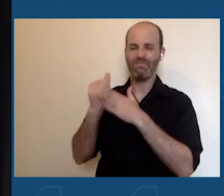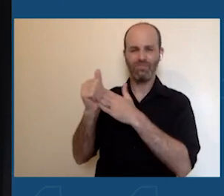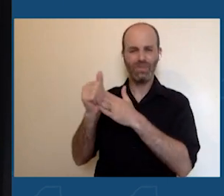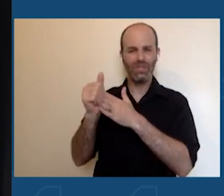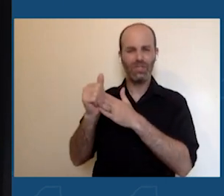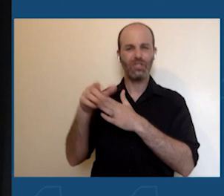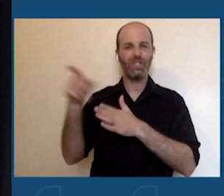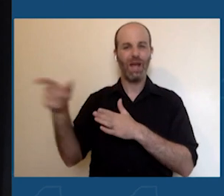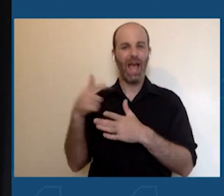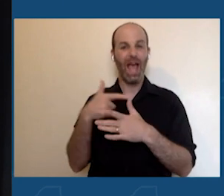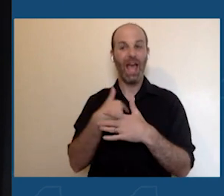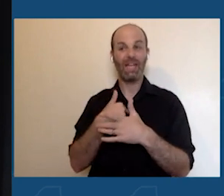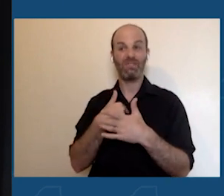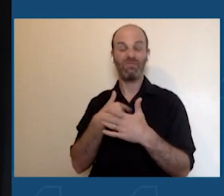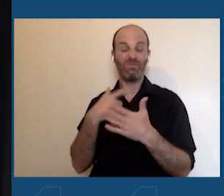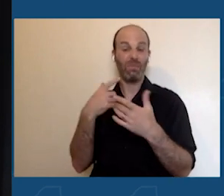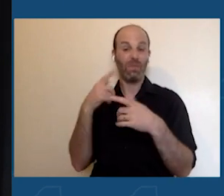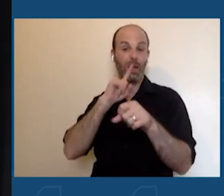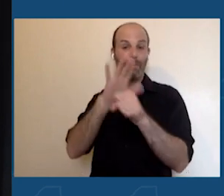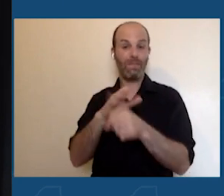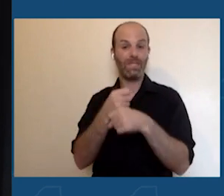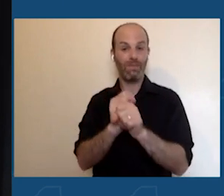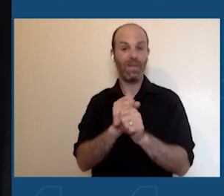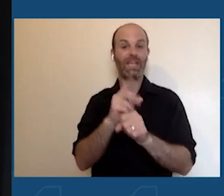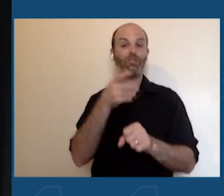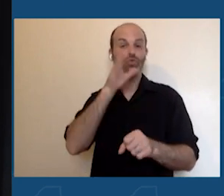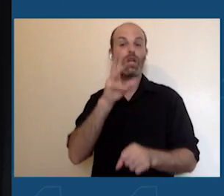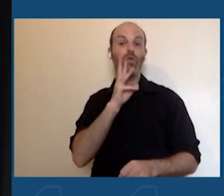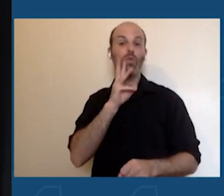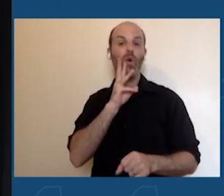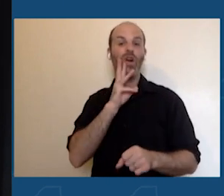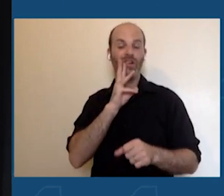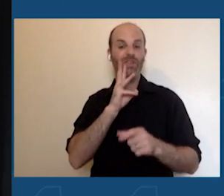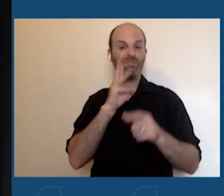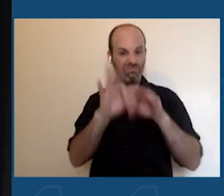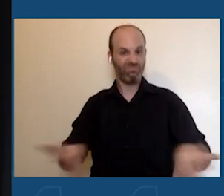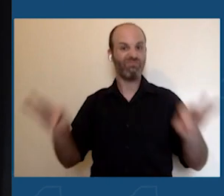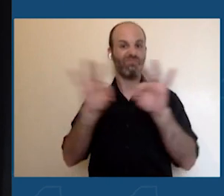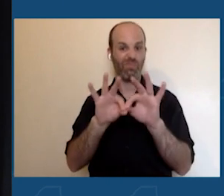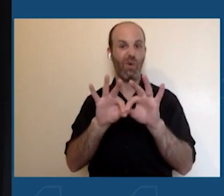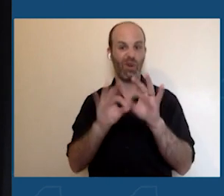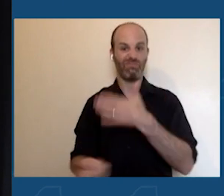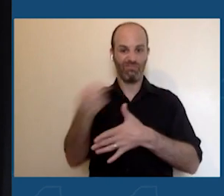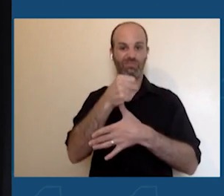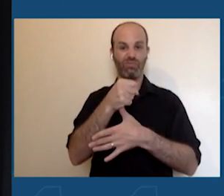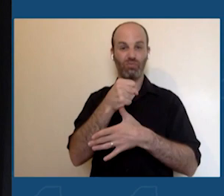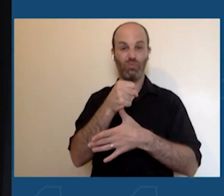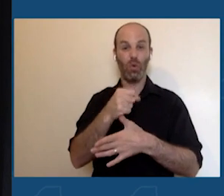priority. Thank you all very much for coming today. We appreciate you being here. Thank you, Governor.